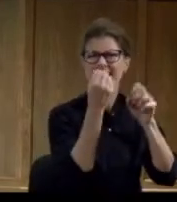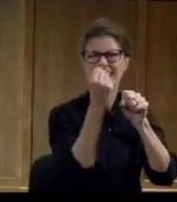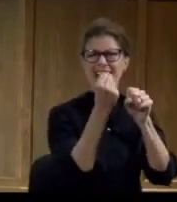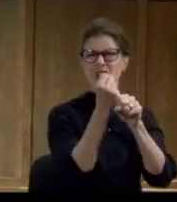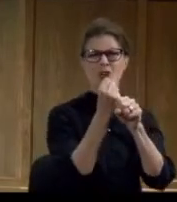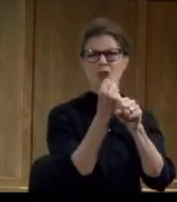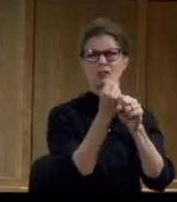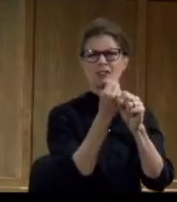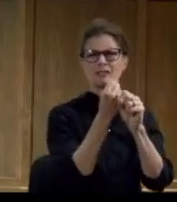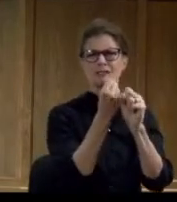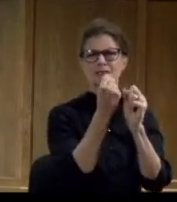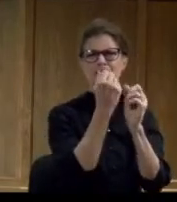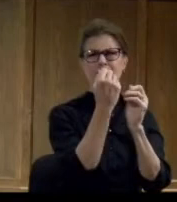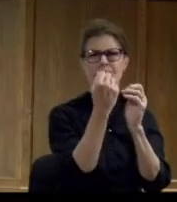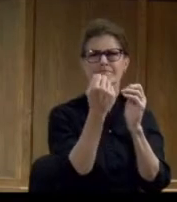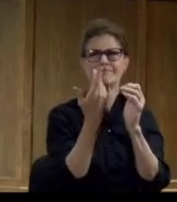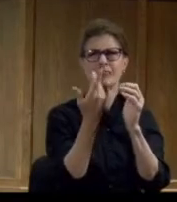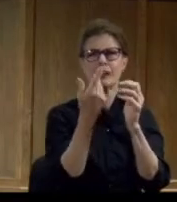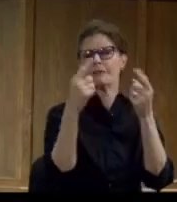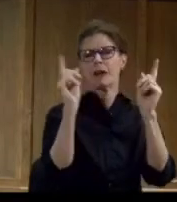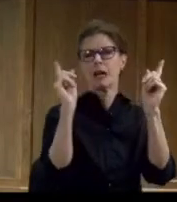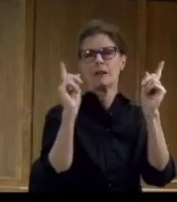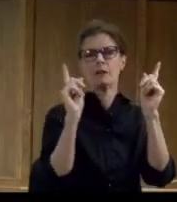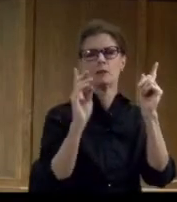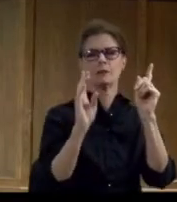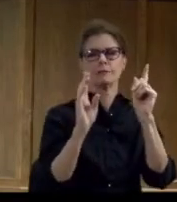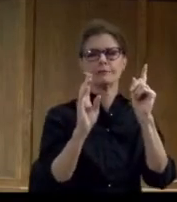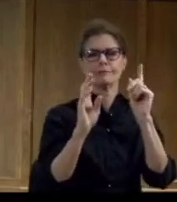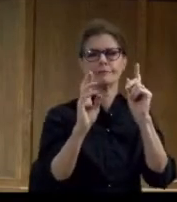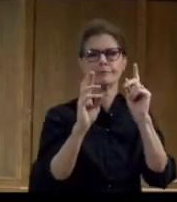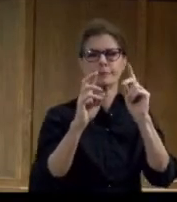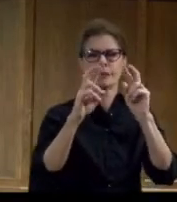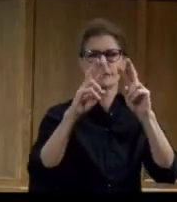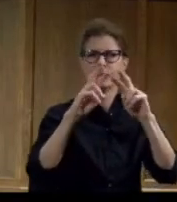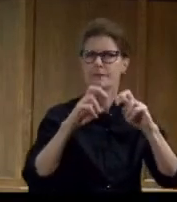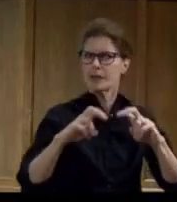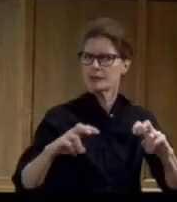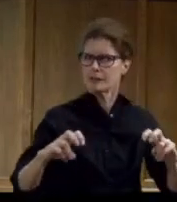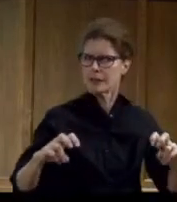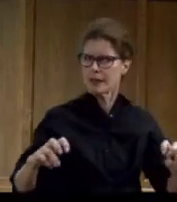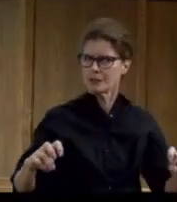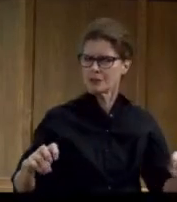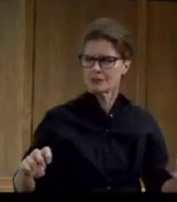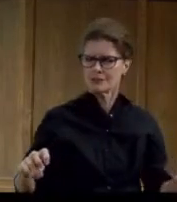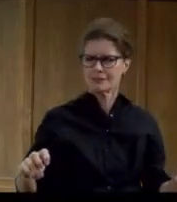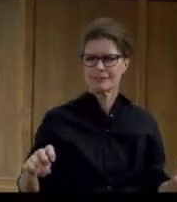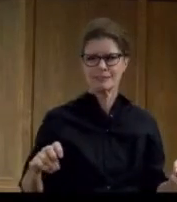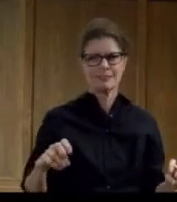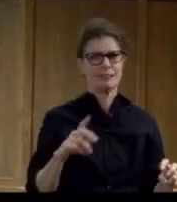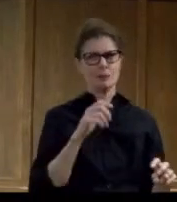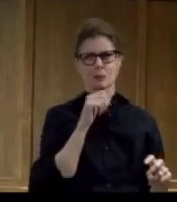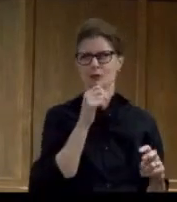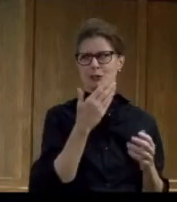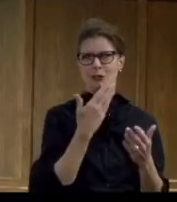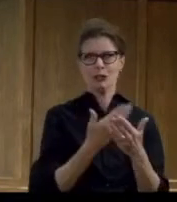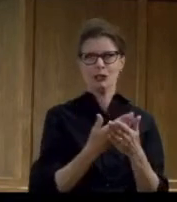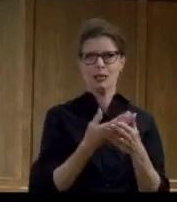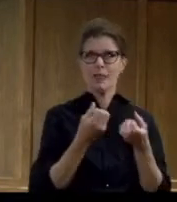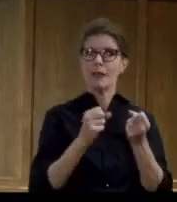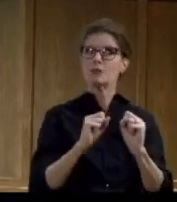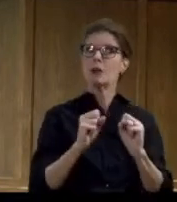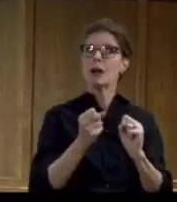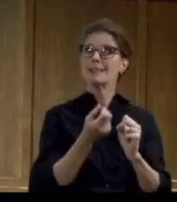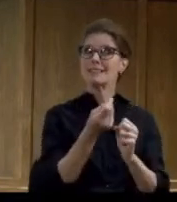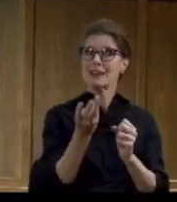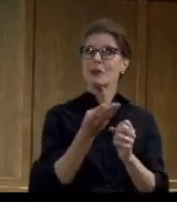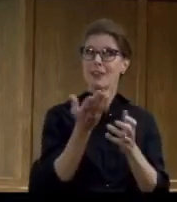was an investigation. They were being audited, and this was all coming to light, that this is not going to go good for Enron. And they tried quite a few